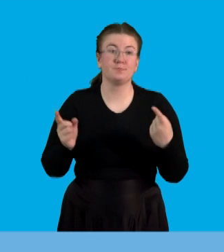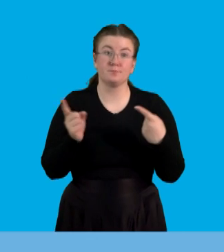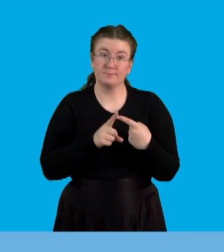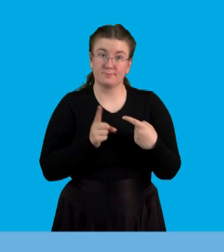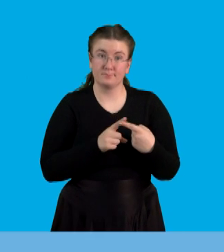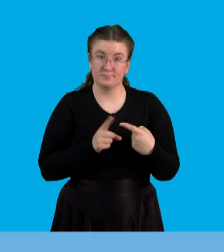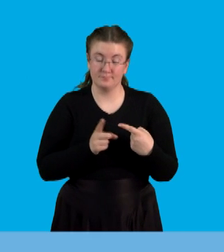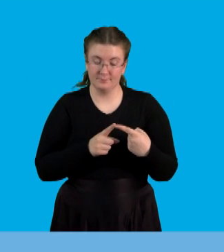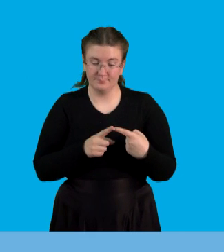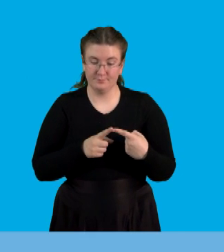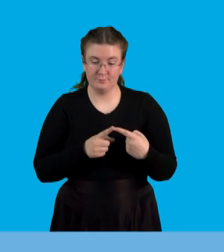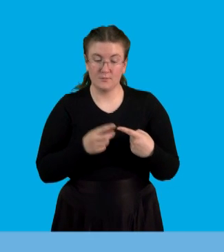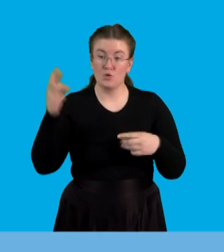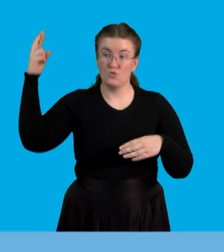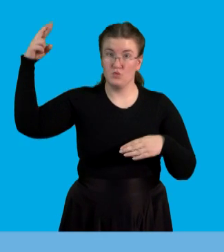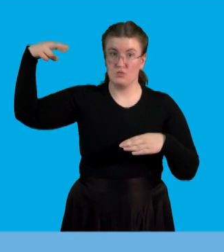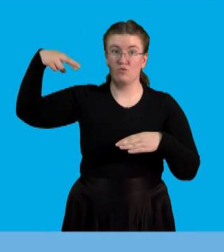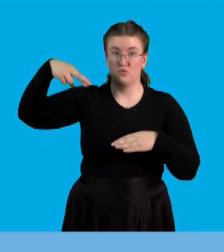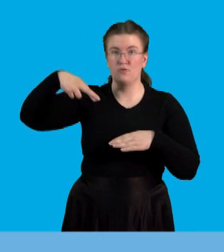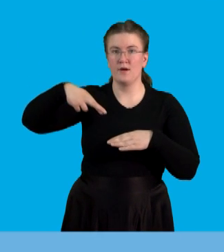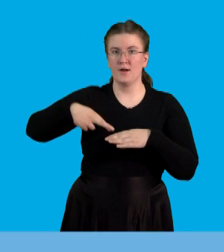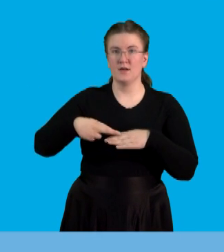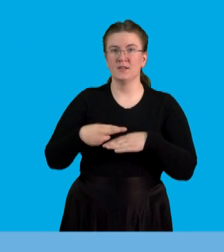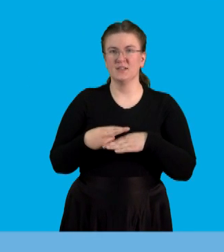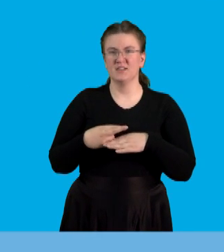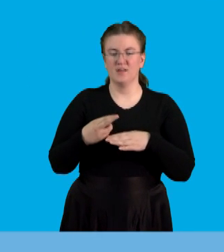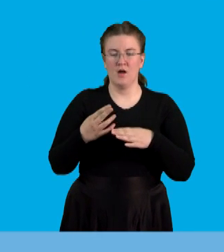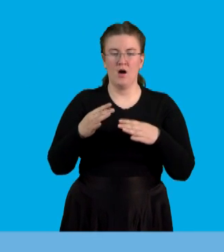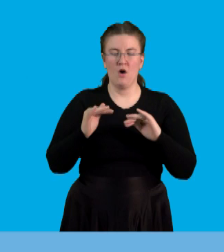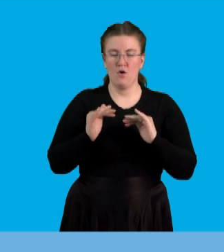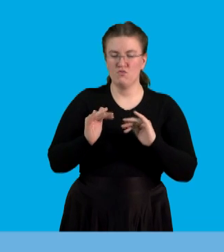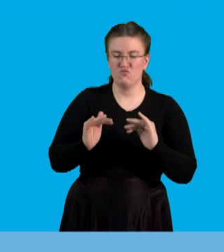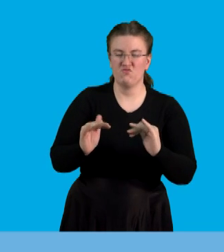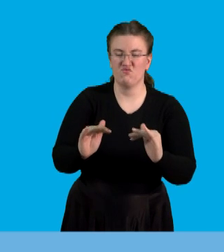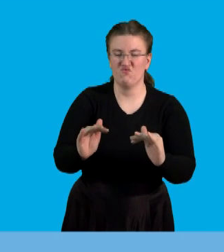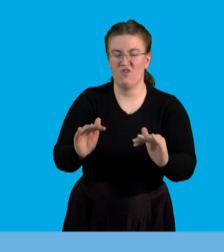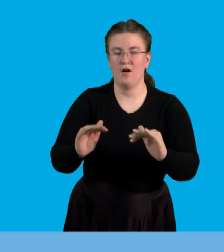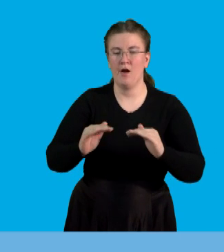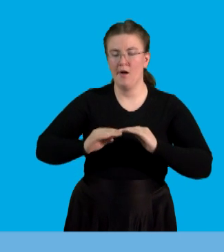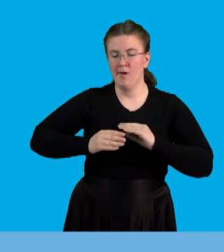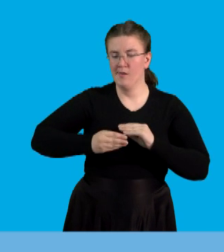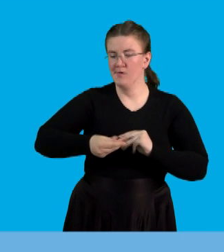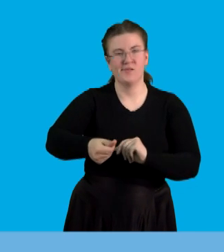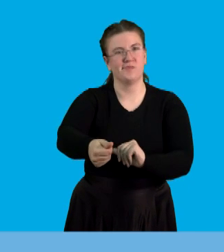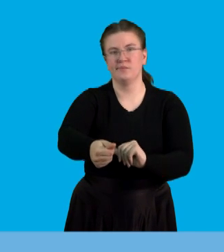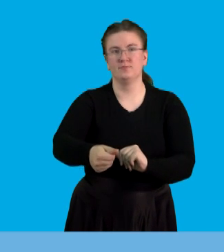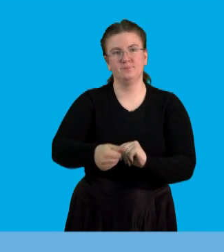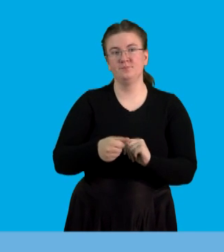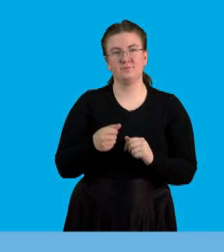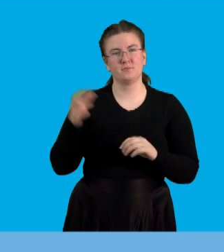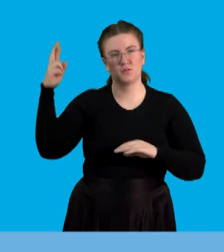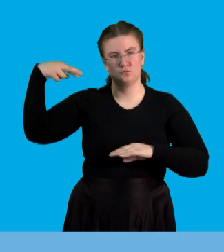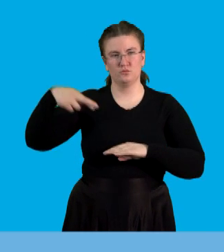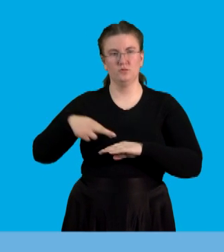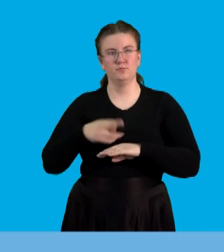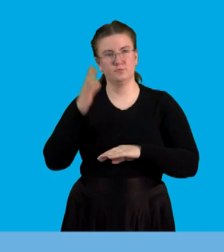question given to us says now, when all rays reflected on the rough or irregular surface are not parallel,